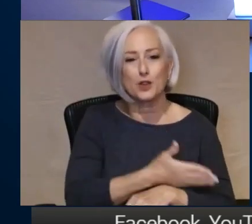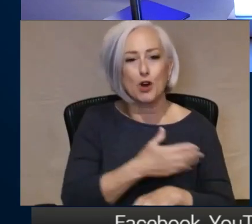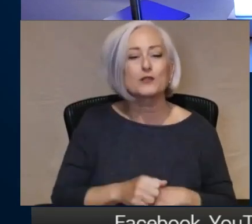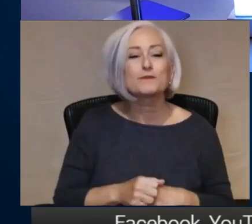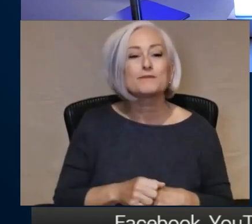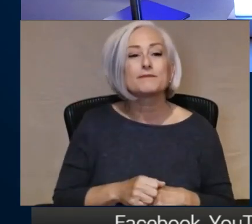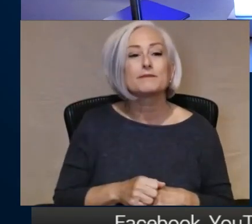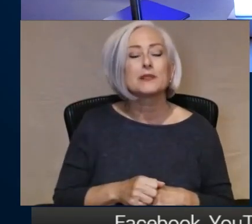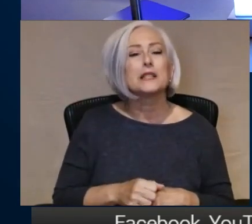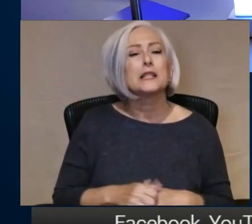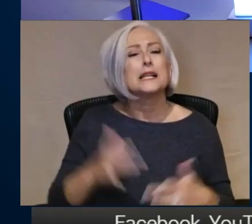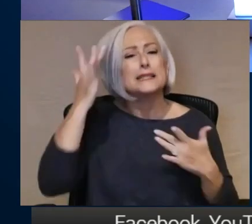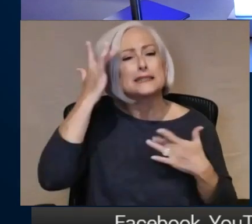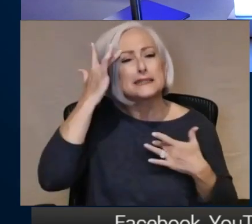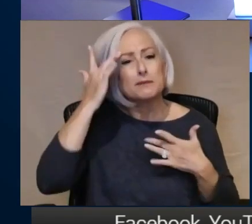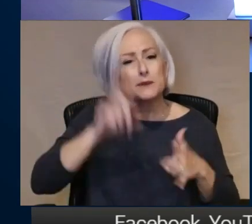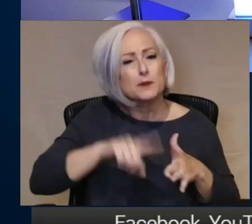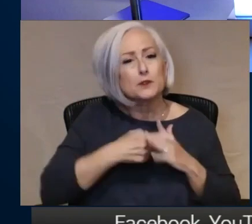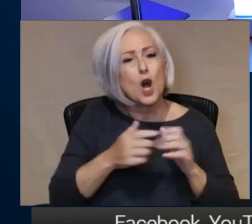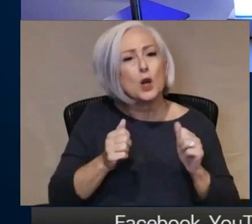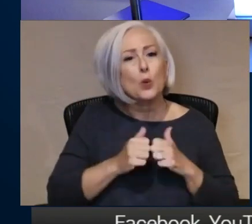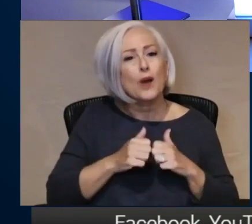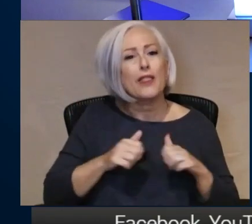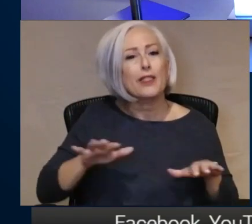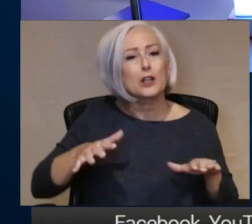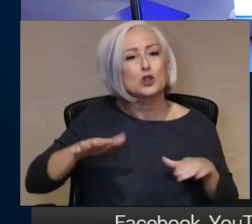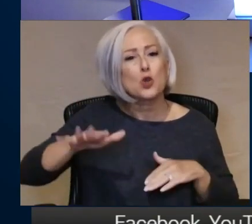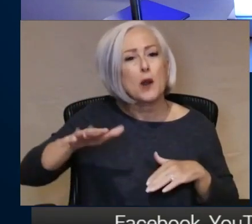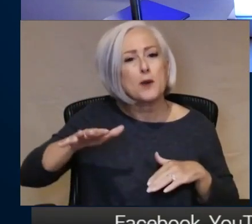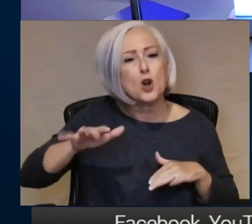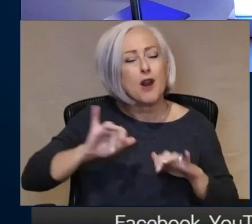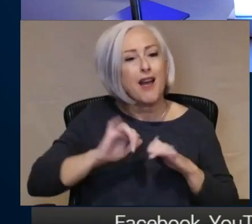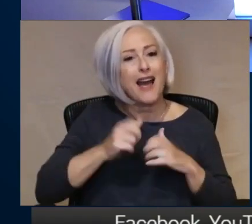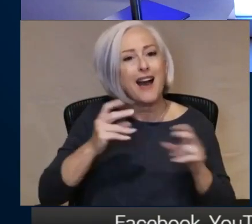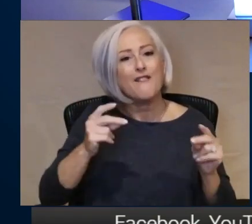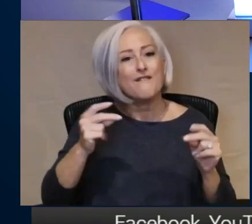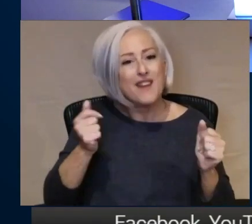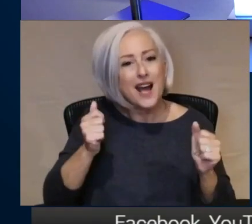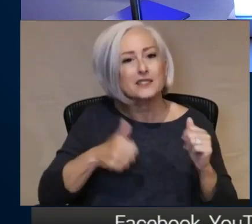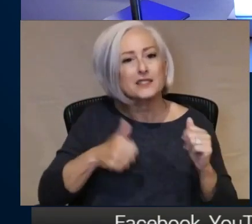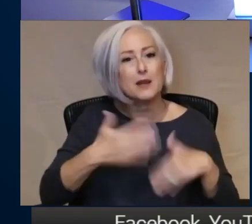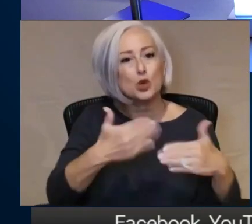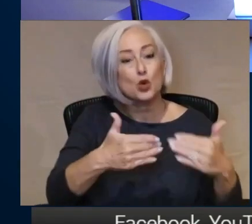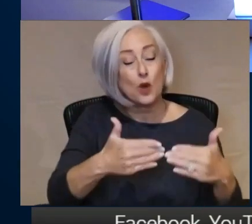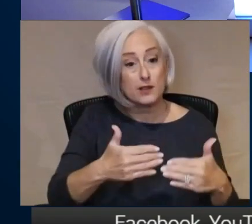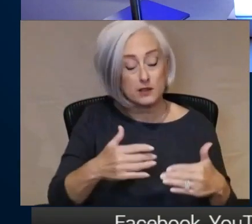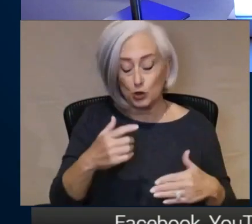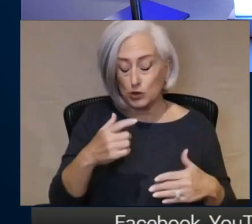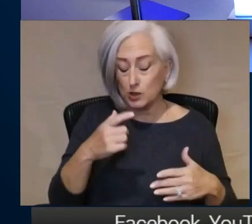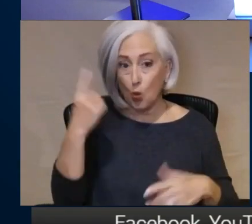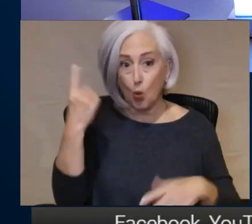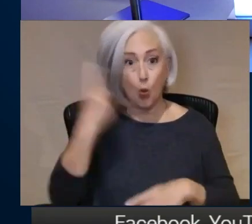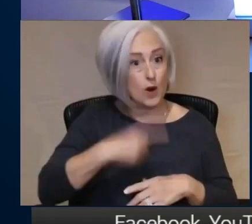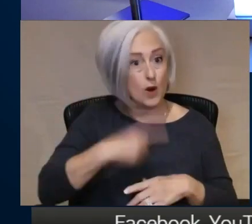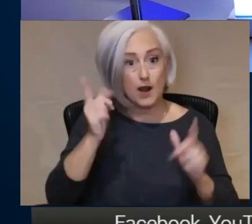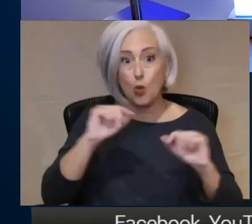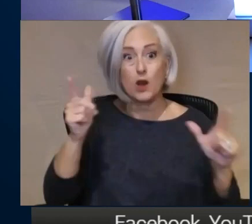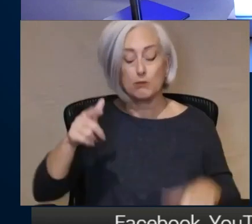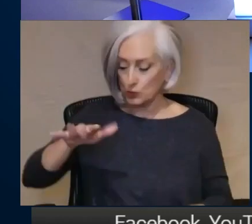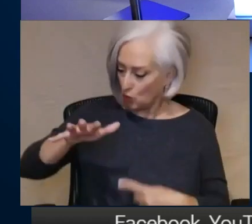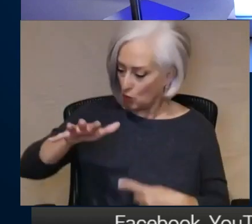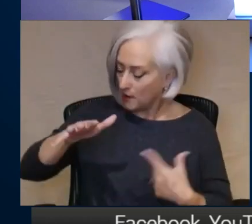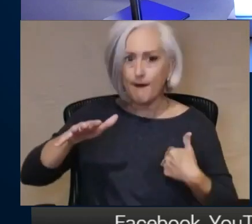tremor, how fast do they progress? Do you just wake up one day and you're shaking, or is it a progress? Dr. Pahwa.